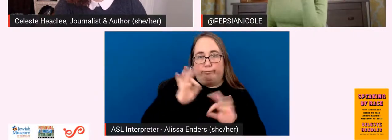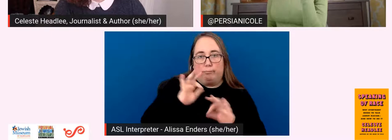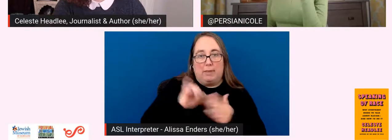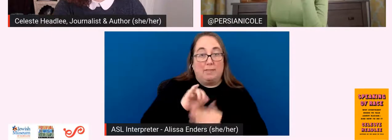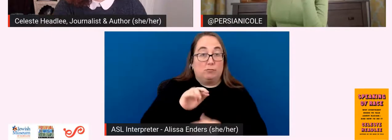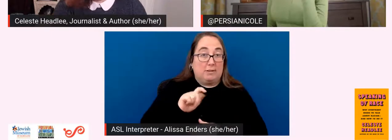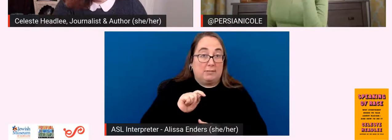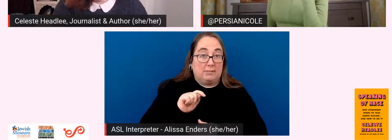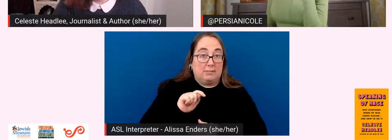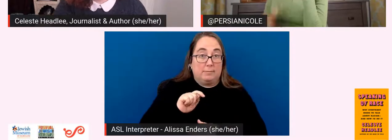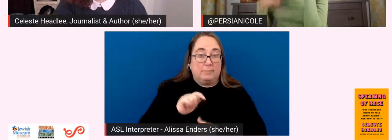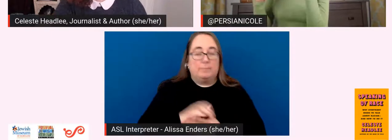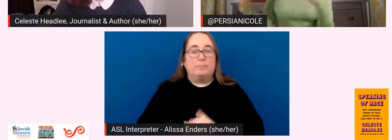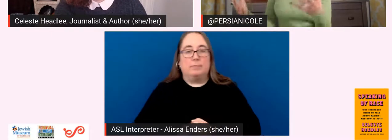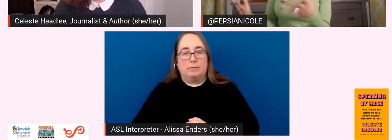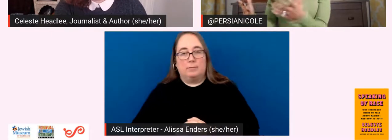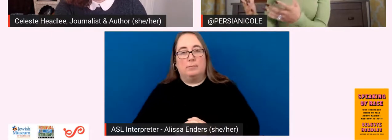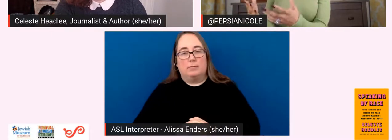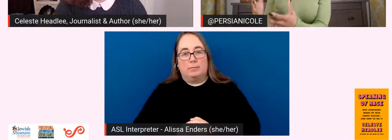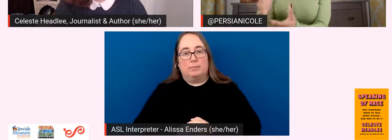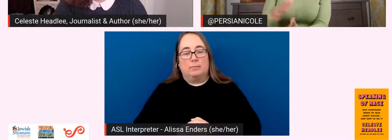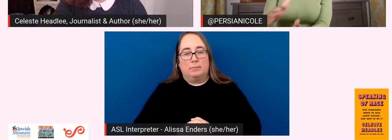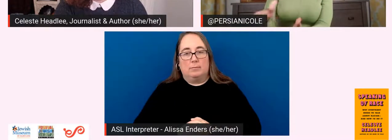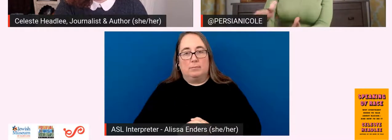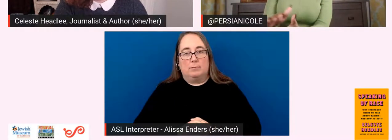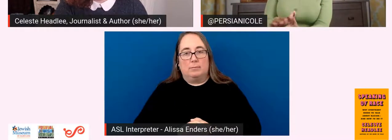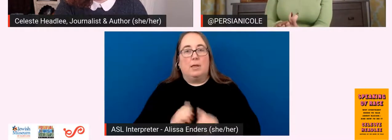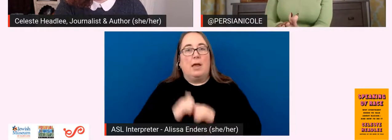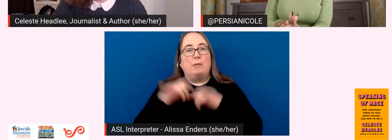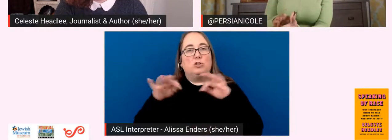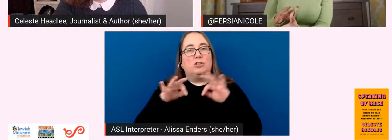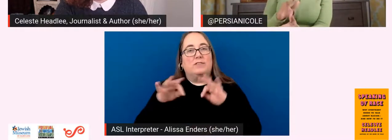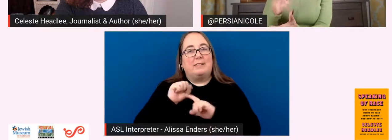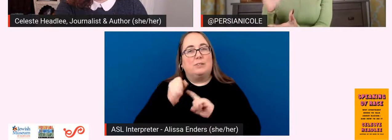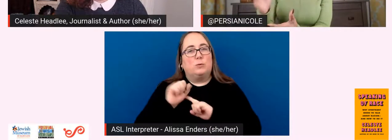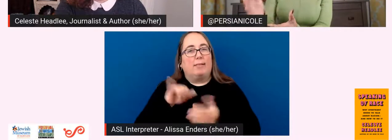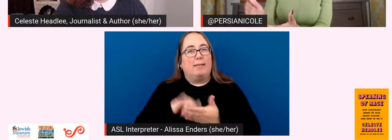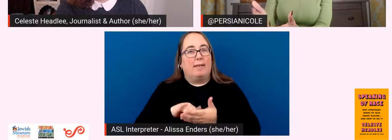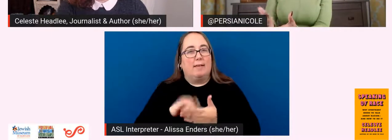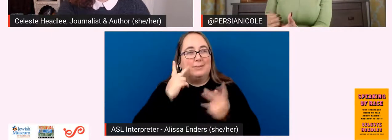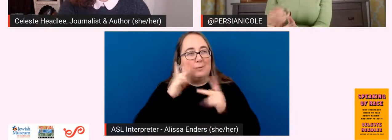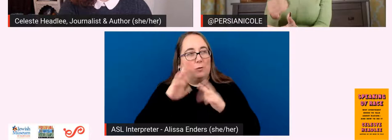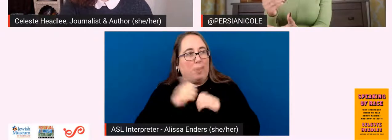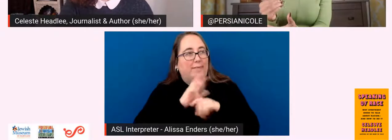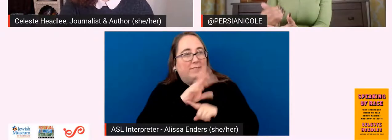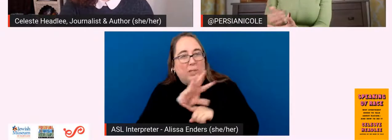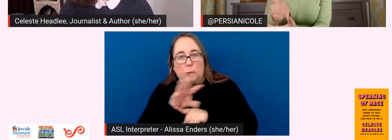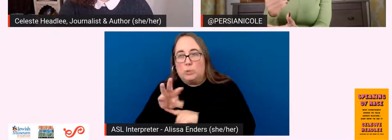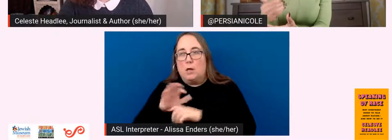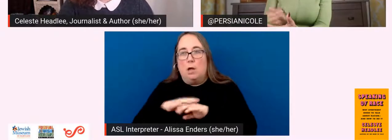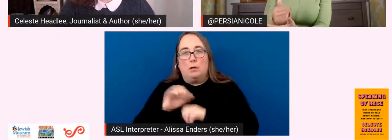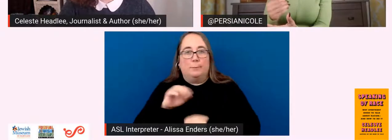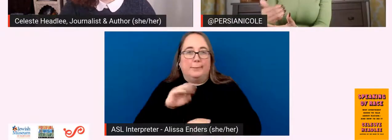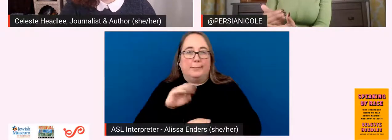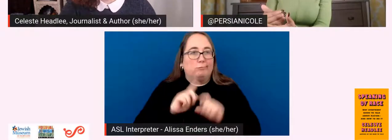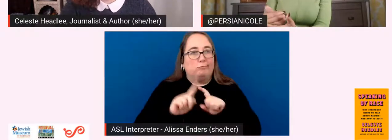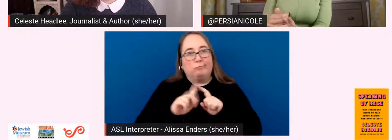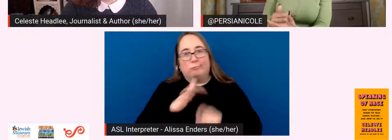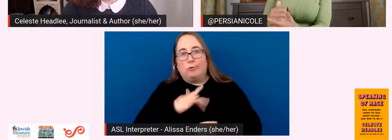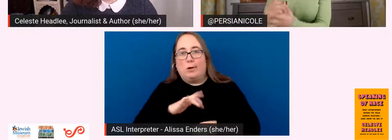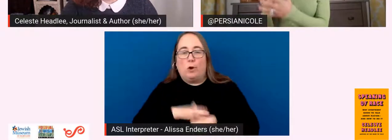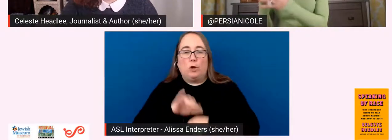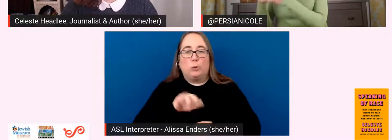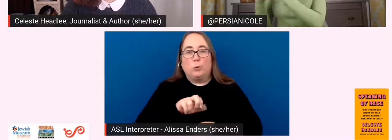right? How would you define a situation like that? Seeing all the videos on social media trending everywhere on